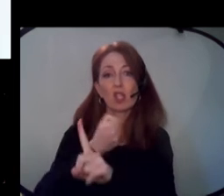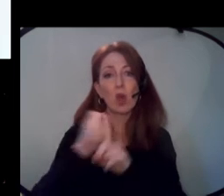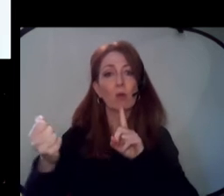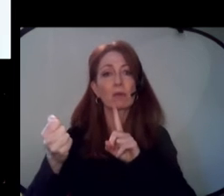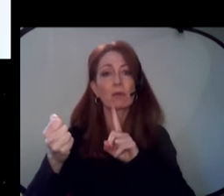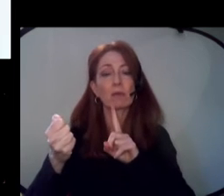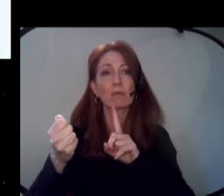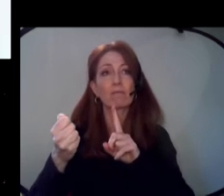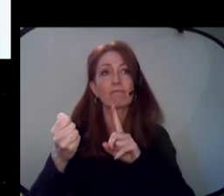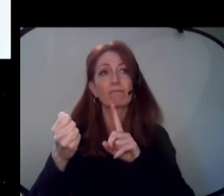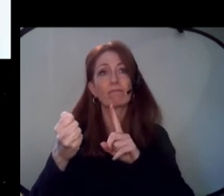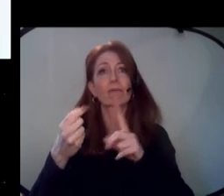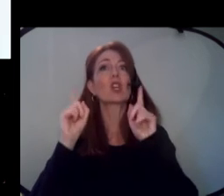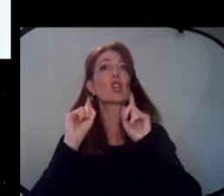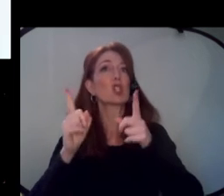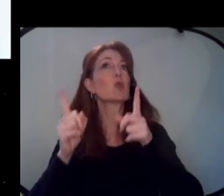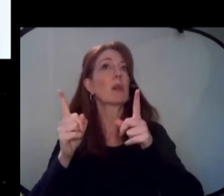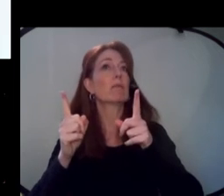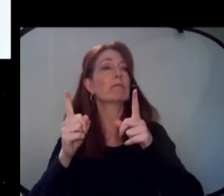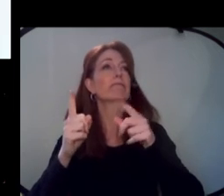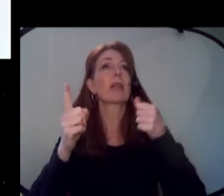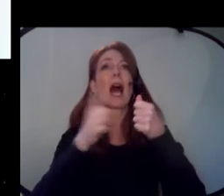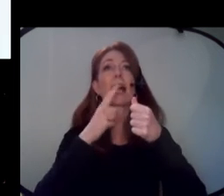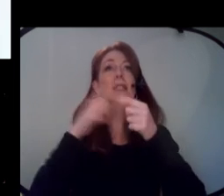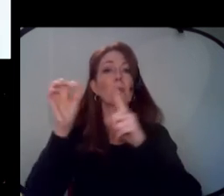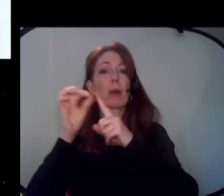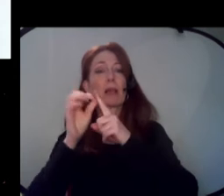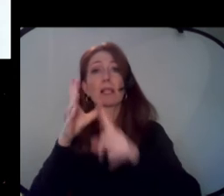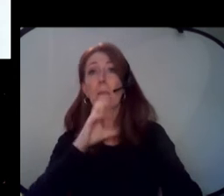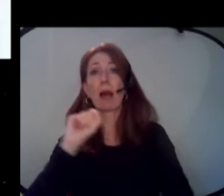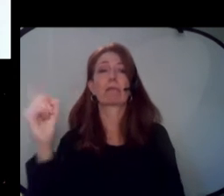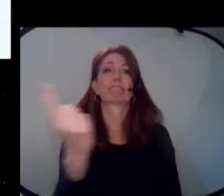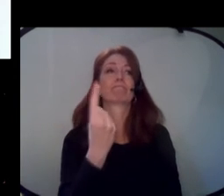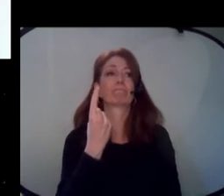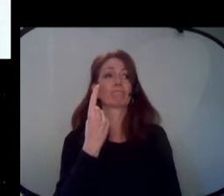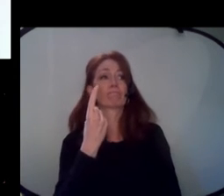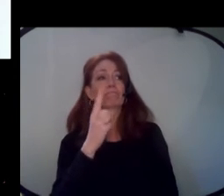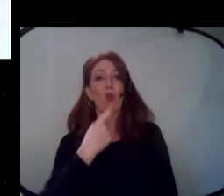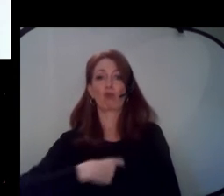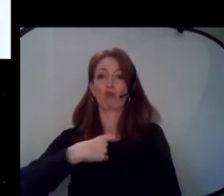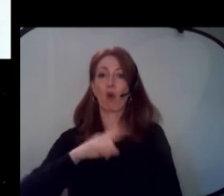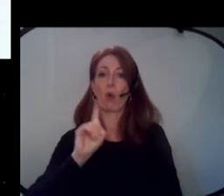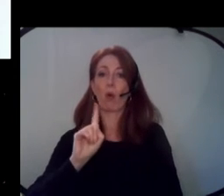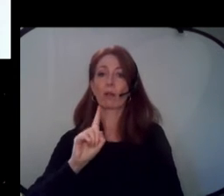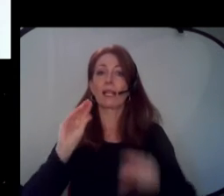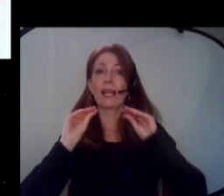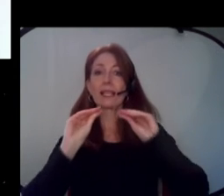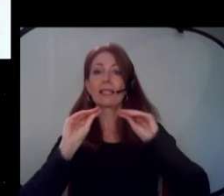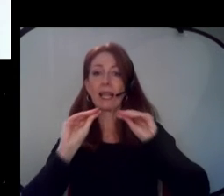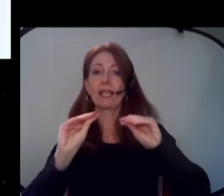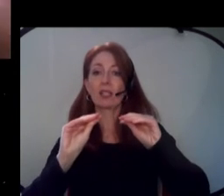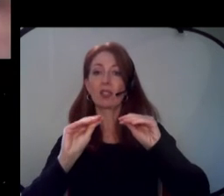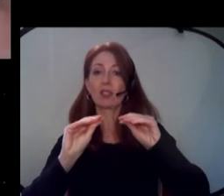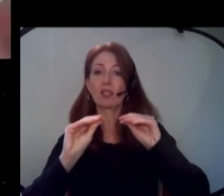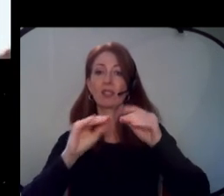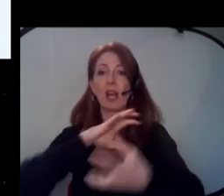of her tutors, Agostino Tassi, a man who has been brought into the household to teach her the complex process of trompe l'oeil painting,